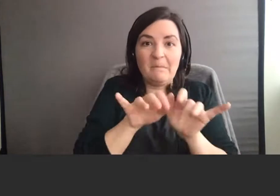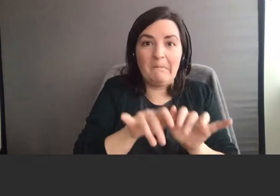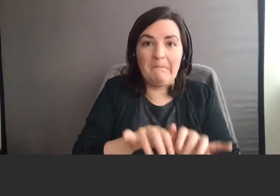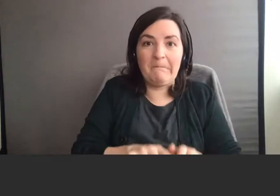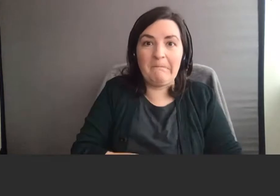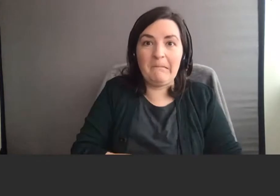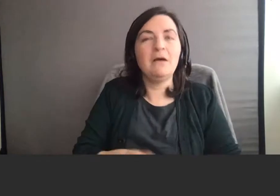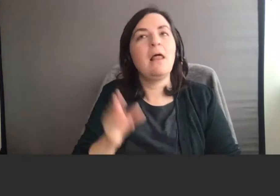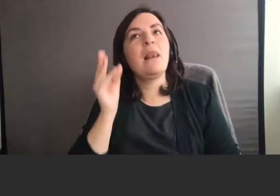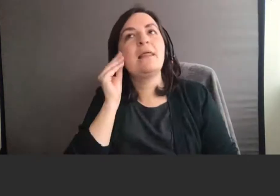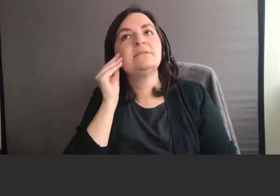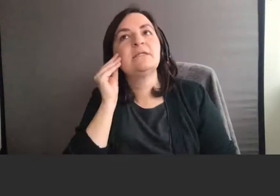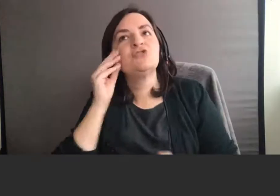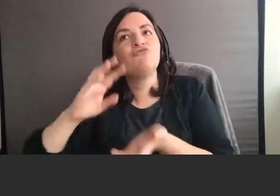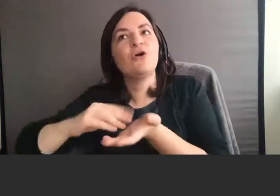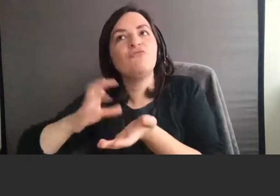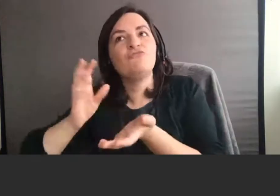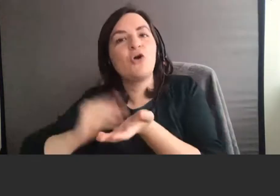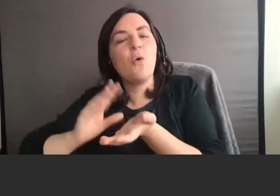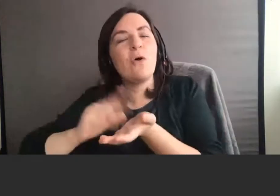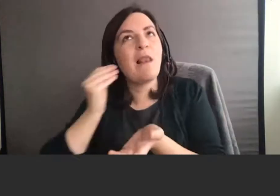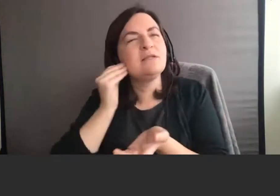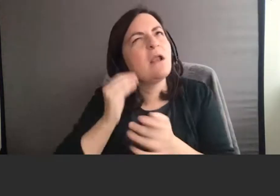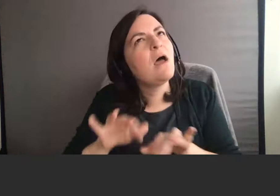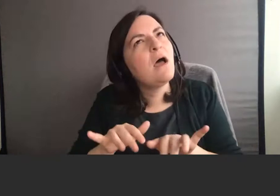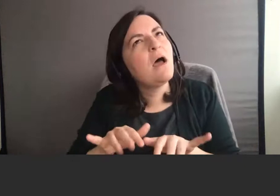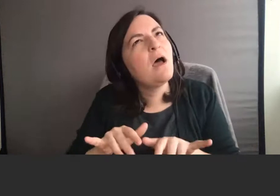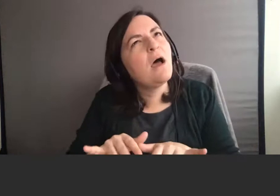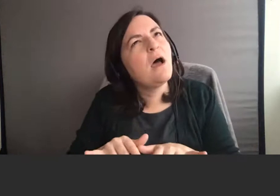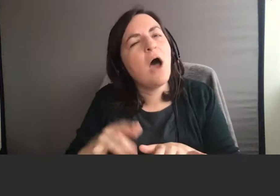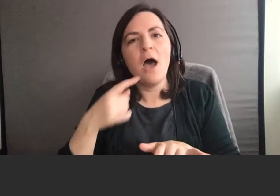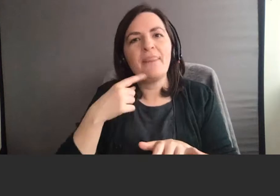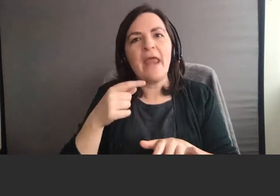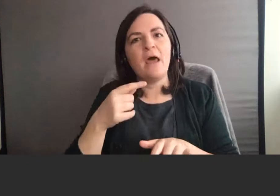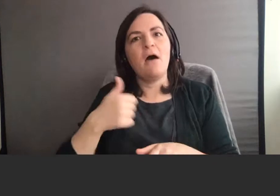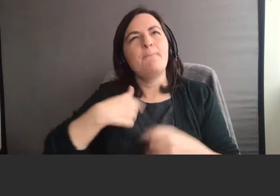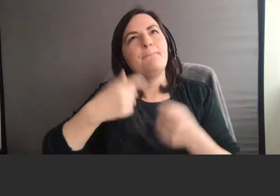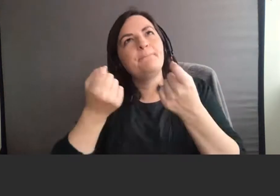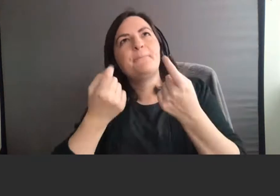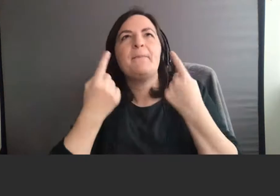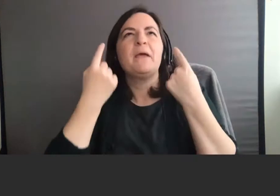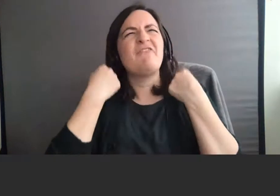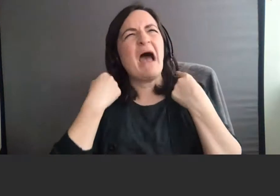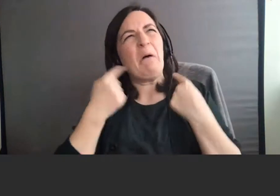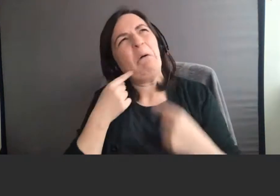misunderstanding or misrecording what the interviewee has said to you.